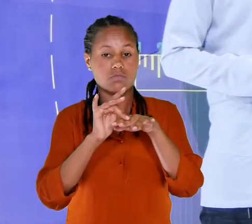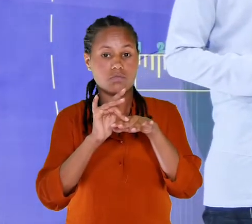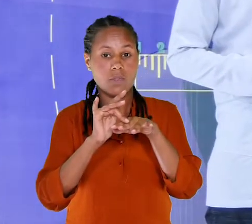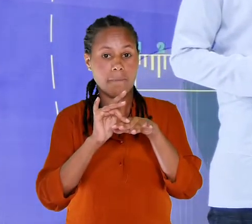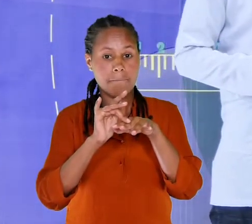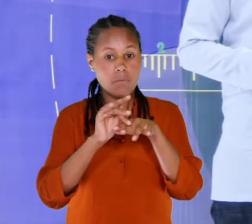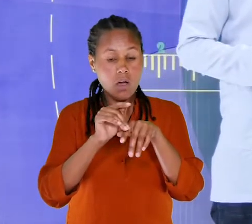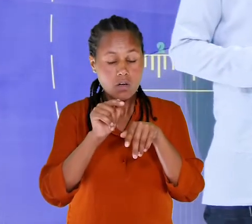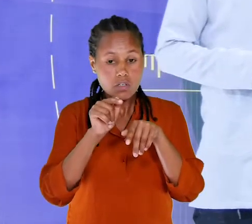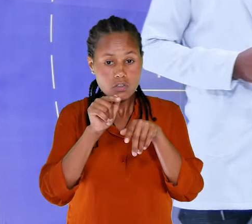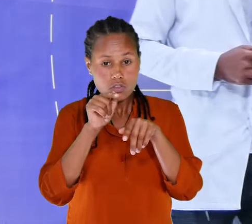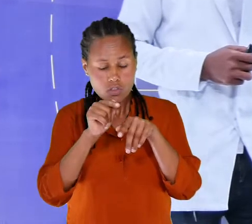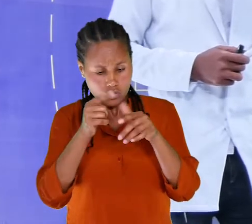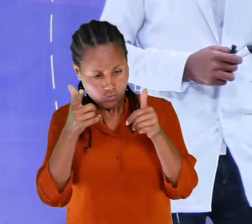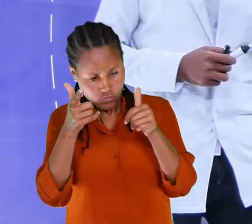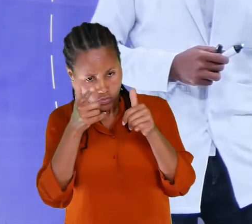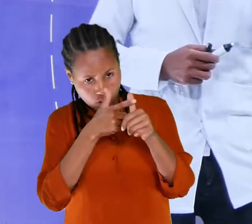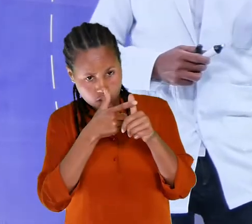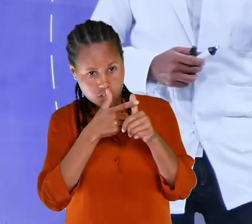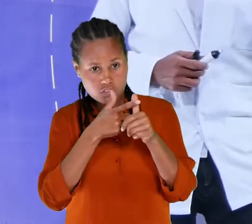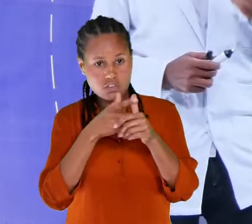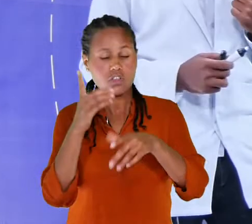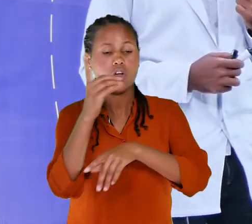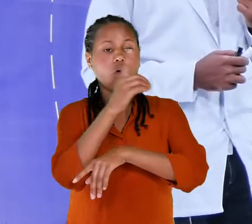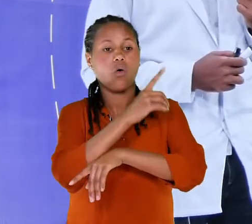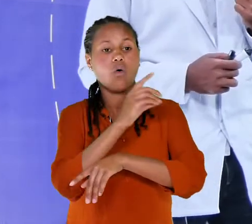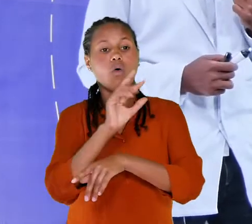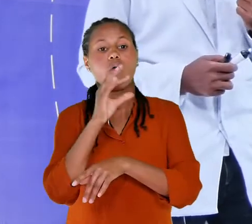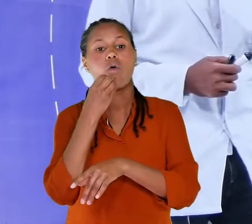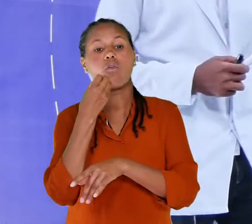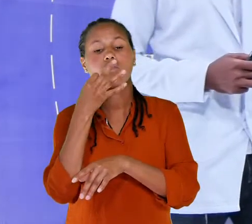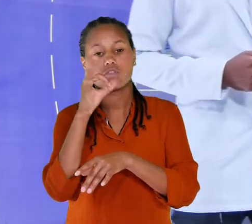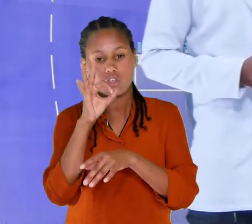It is the first day of the week. It is the first day of the week.